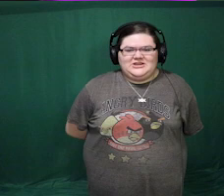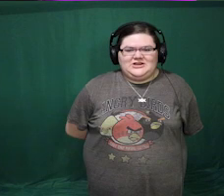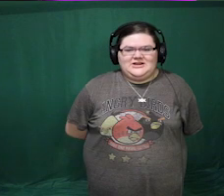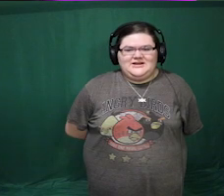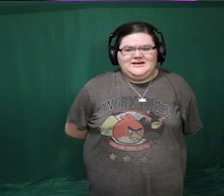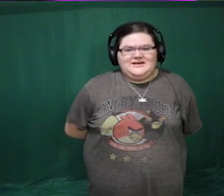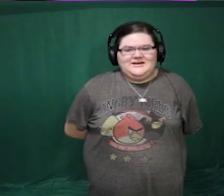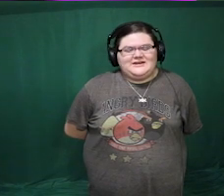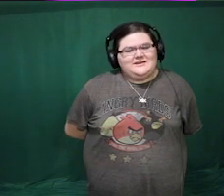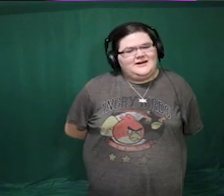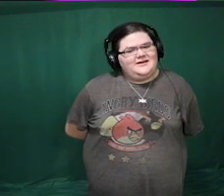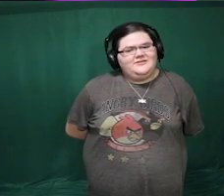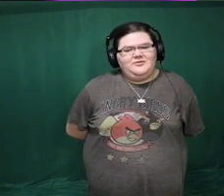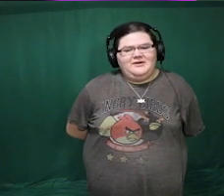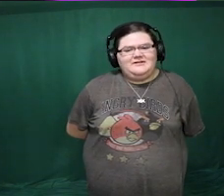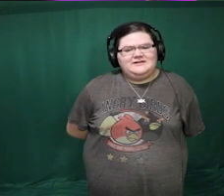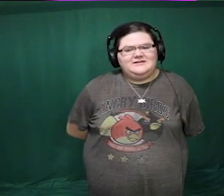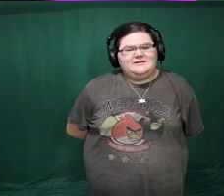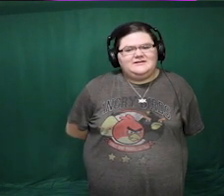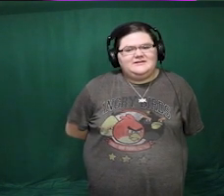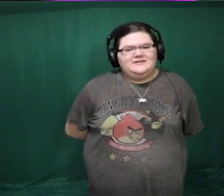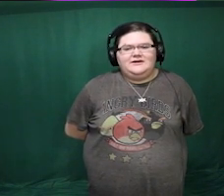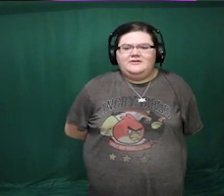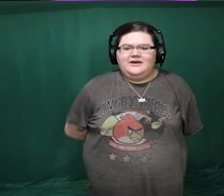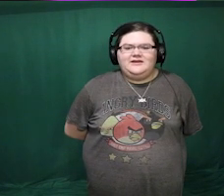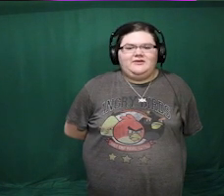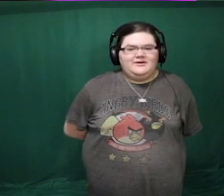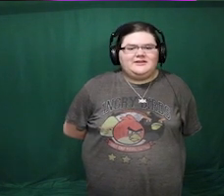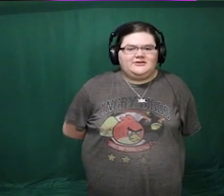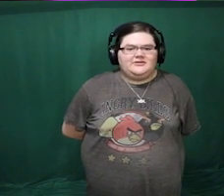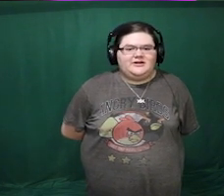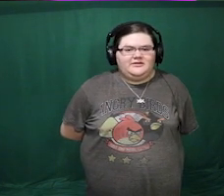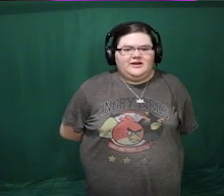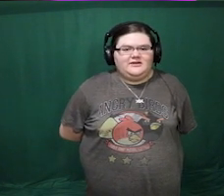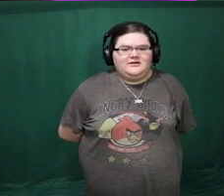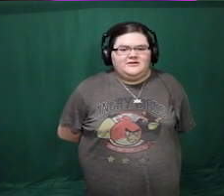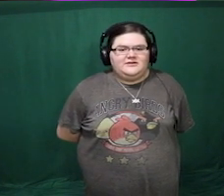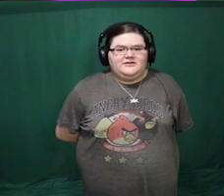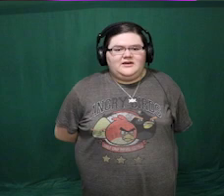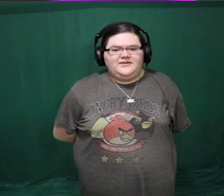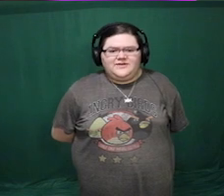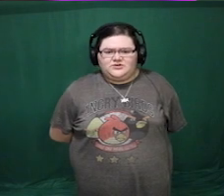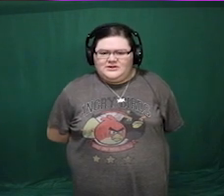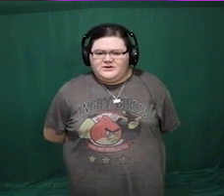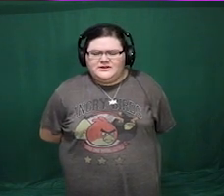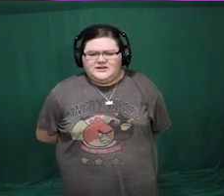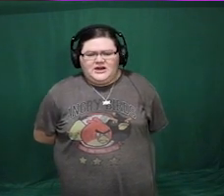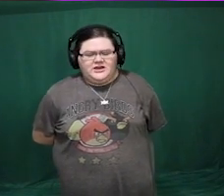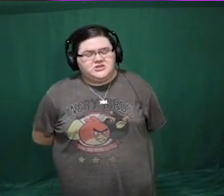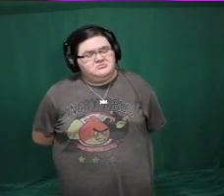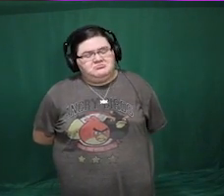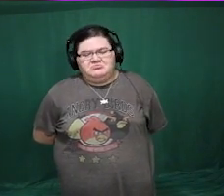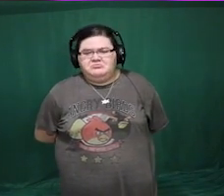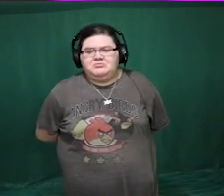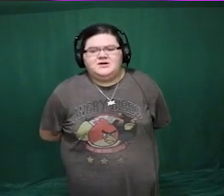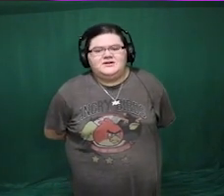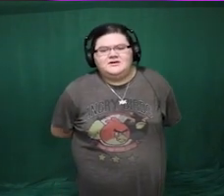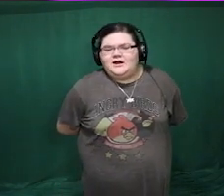I'm pretty sure. How about I don't know. Okay, what's Killer Croc? Okay. And the ventriloquist and